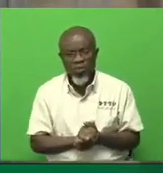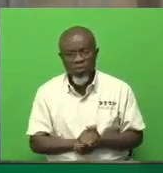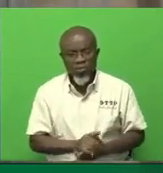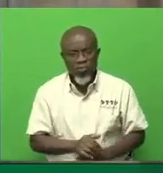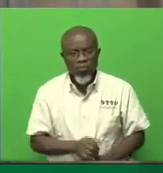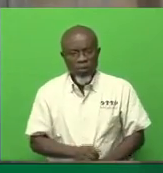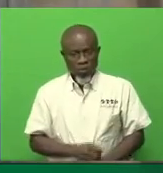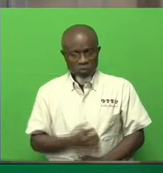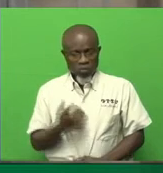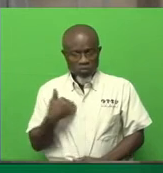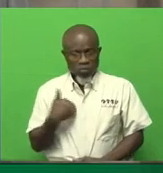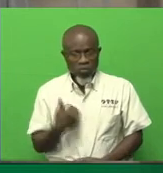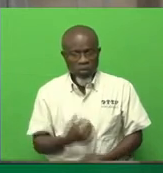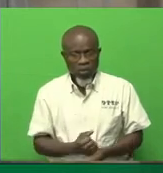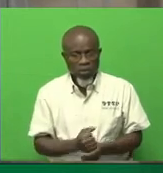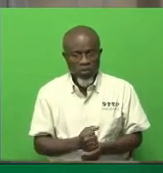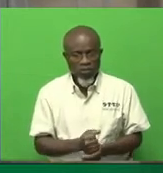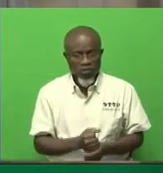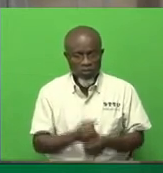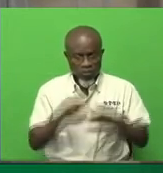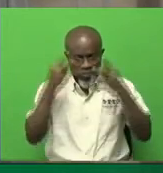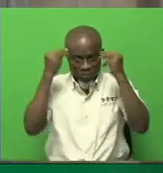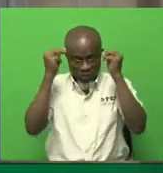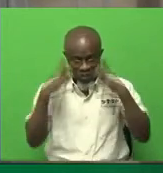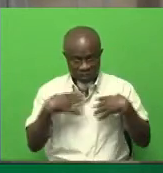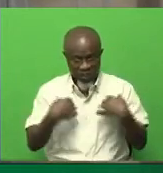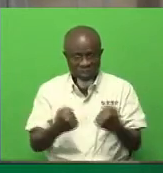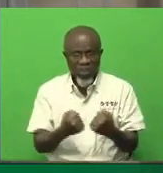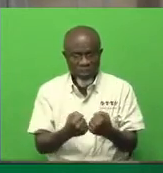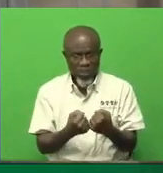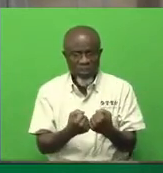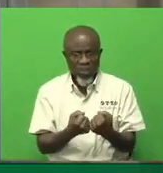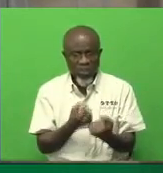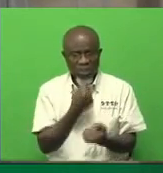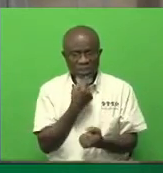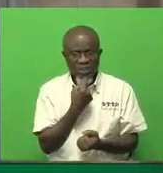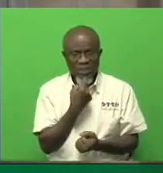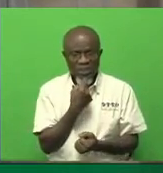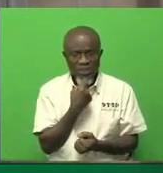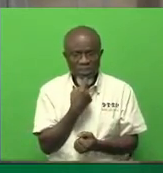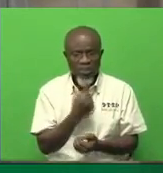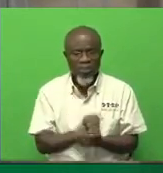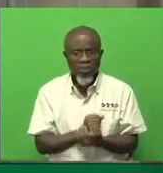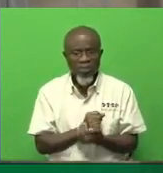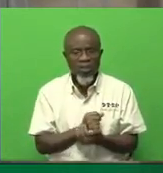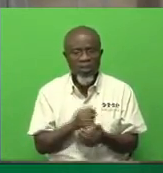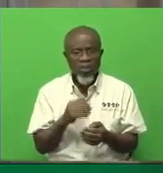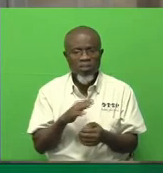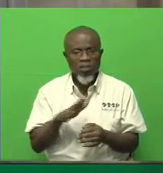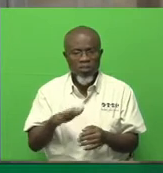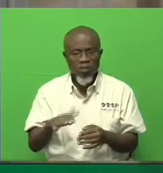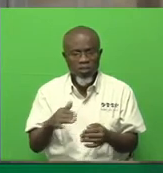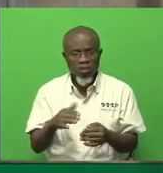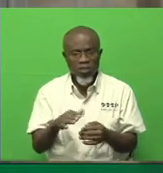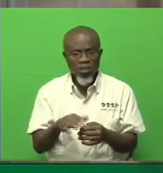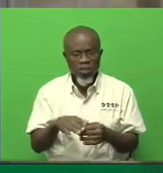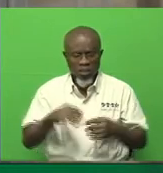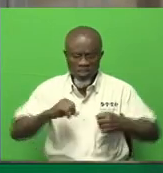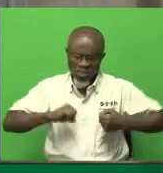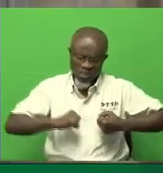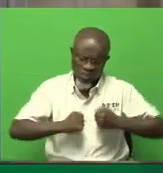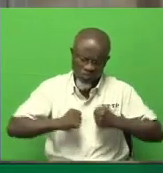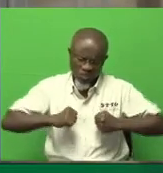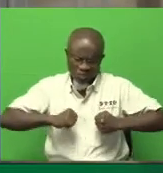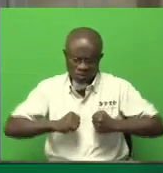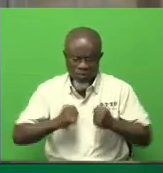that the children's life uncover patients with beta thalassemia major a major blood disorder that reduces the body's production